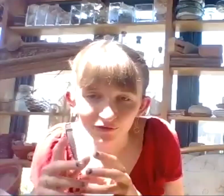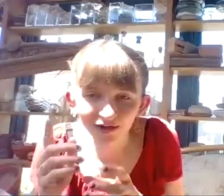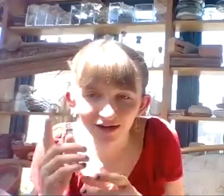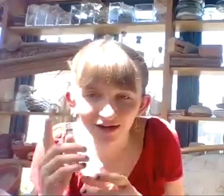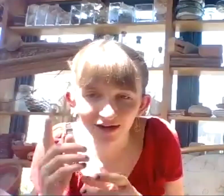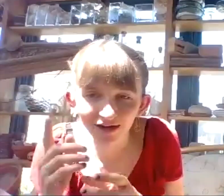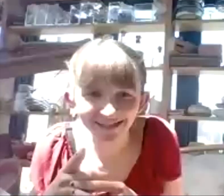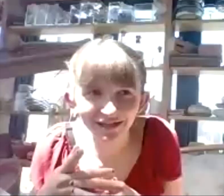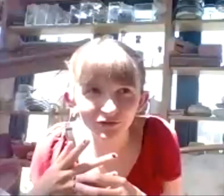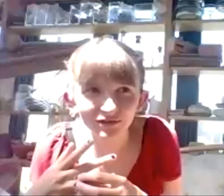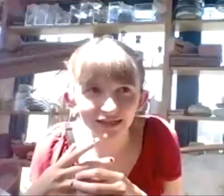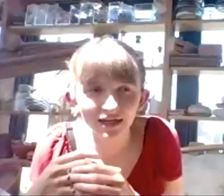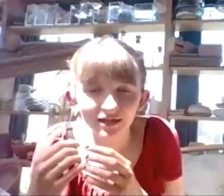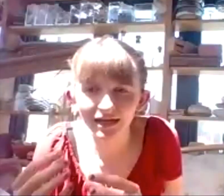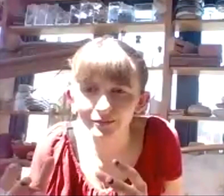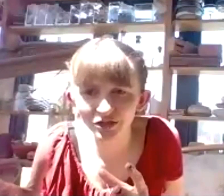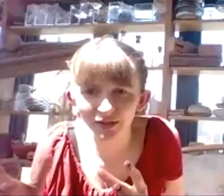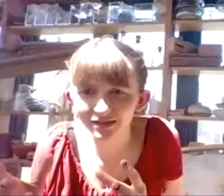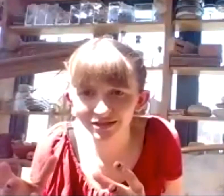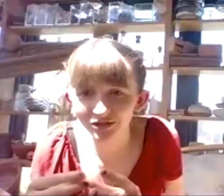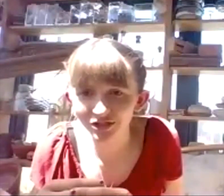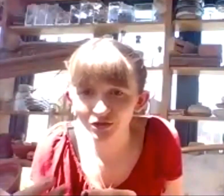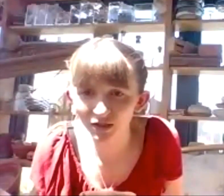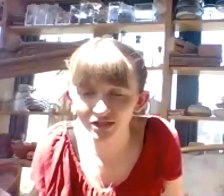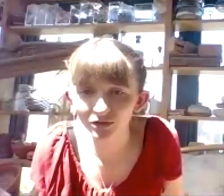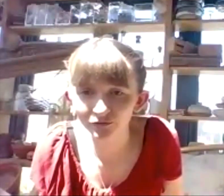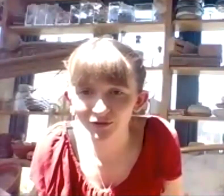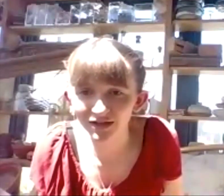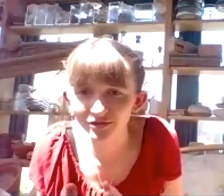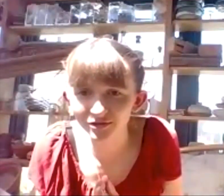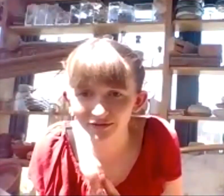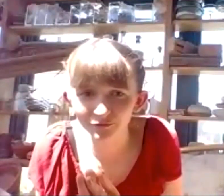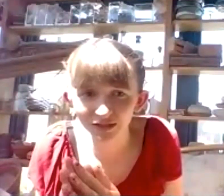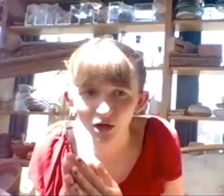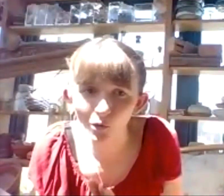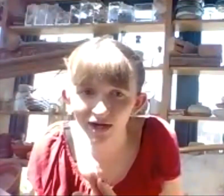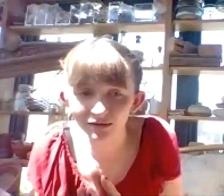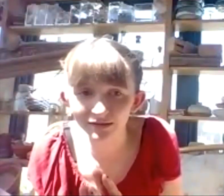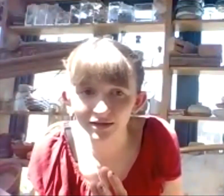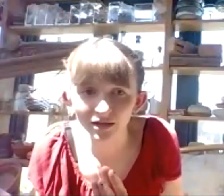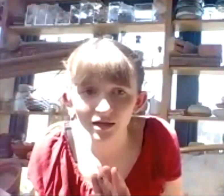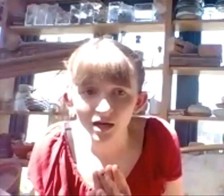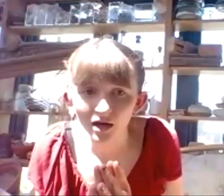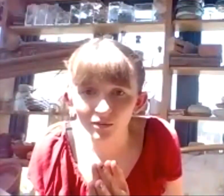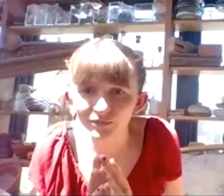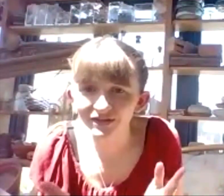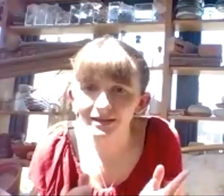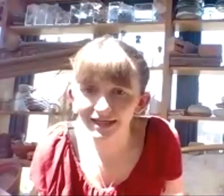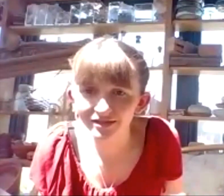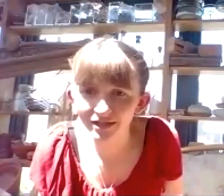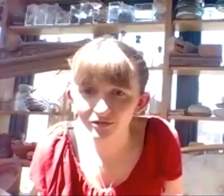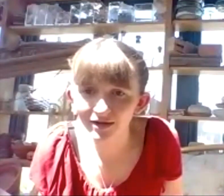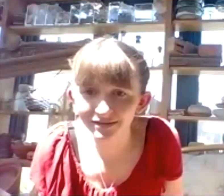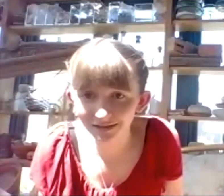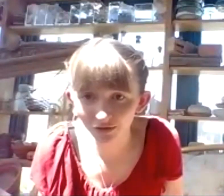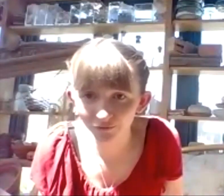However, I must say that if you're like an amateur paleontologist who wants to go look for fossils, you have to be aware that that the land